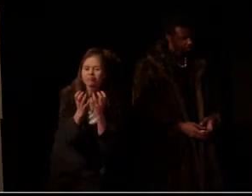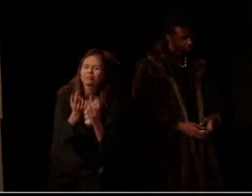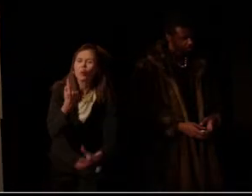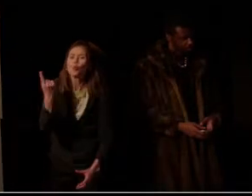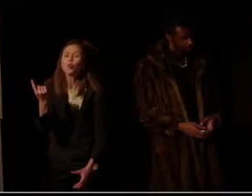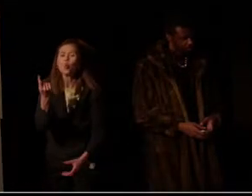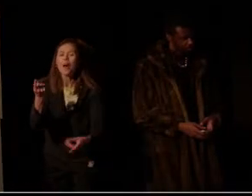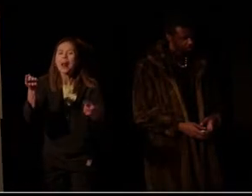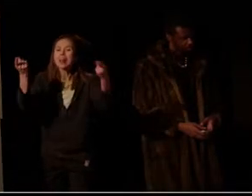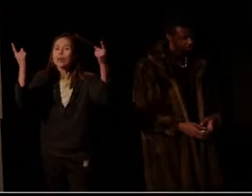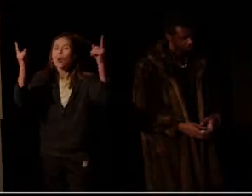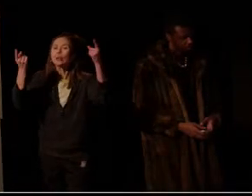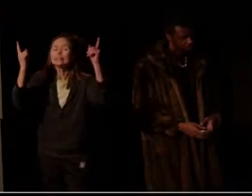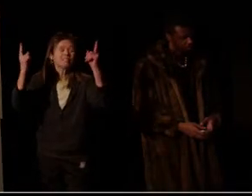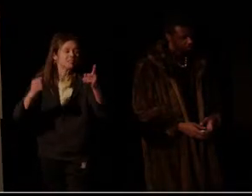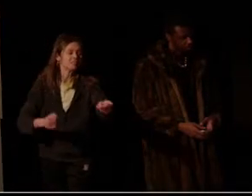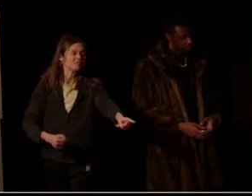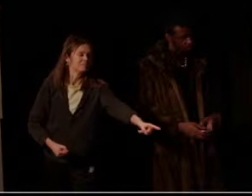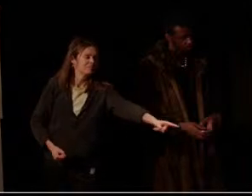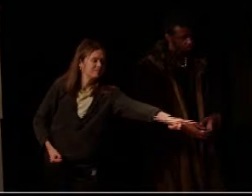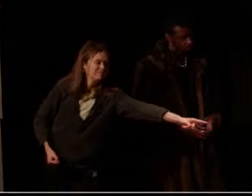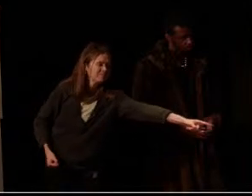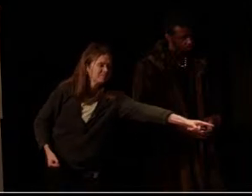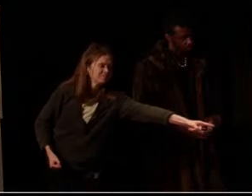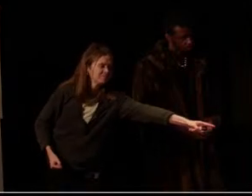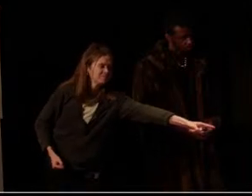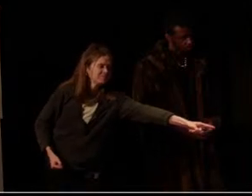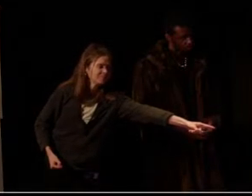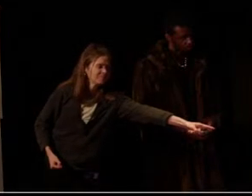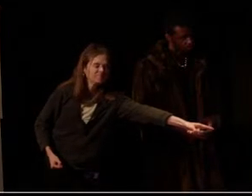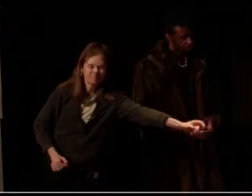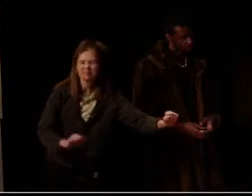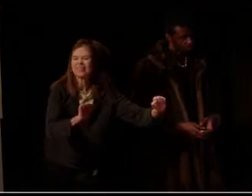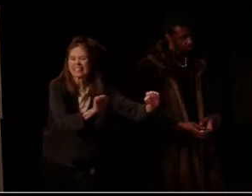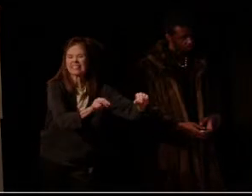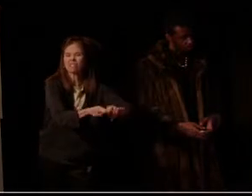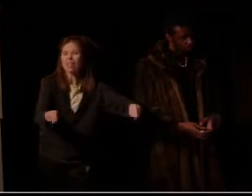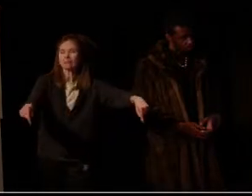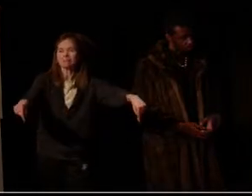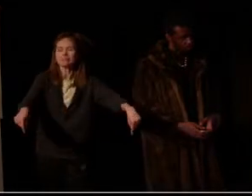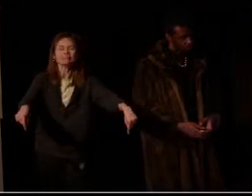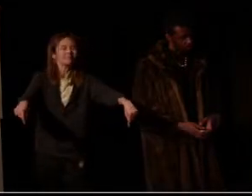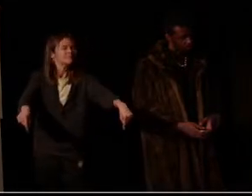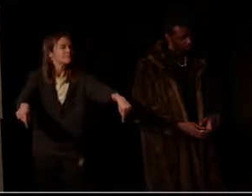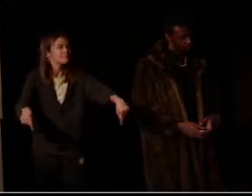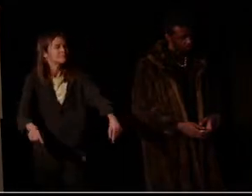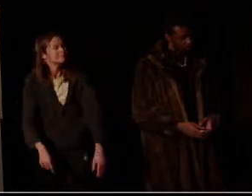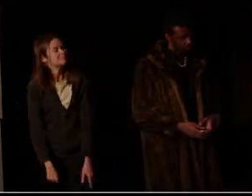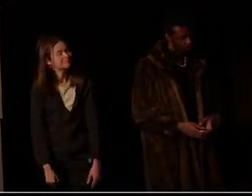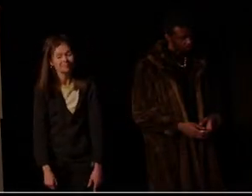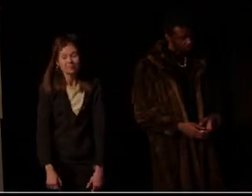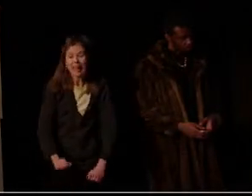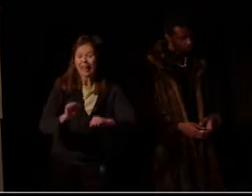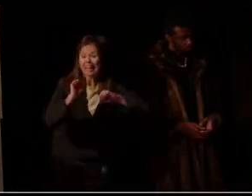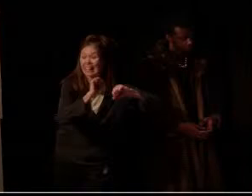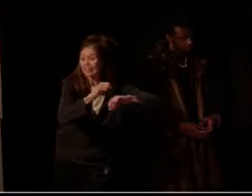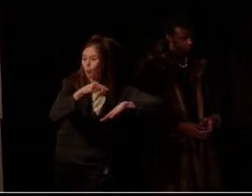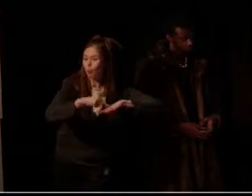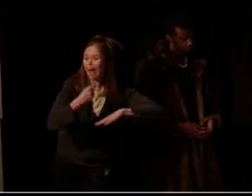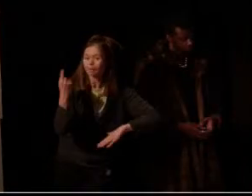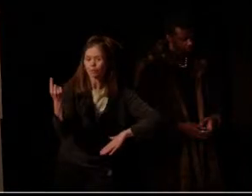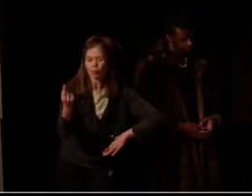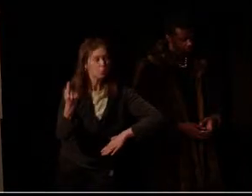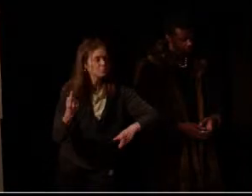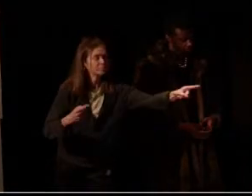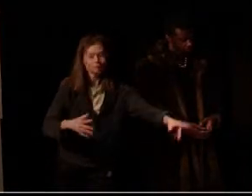Oh, thank you. I may have started it already. That's alright, we'll deal with it. Yeah. You have to. Oh,